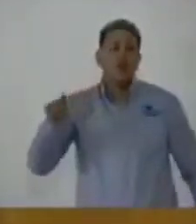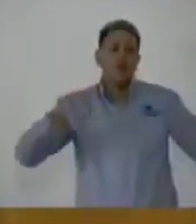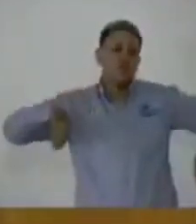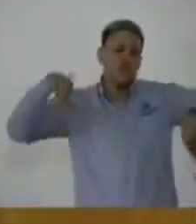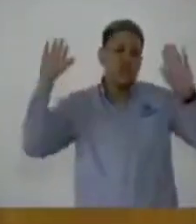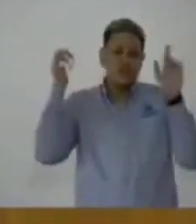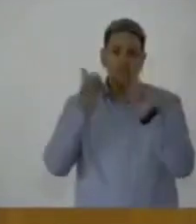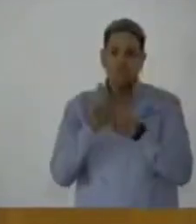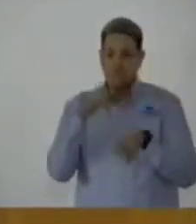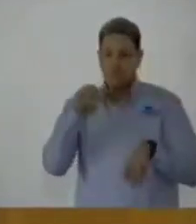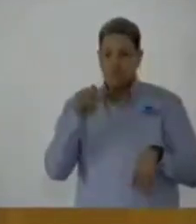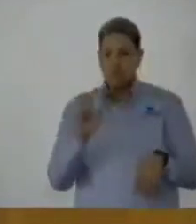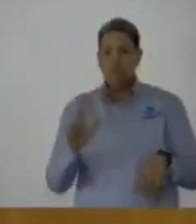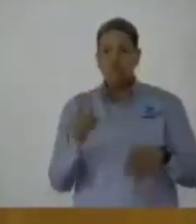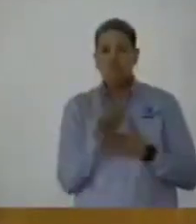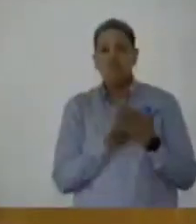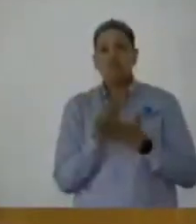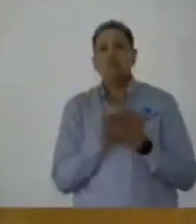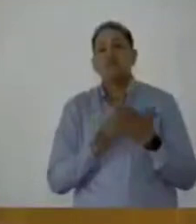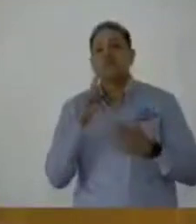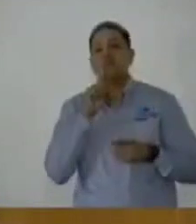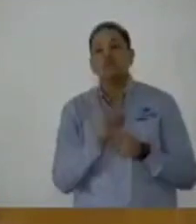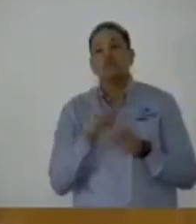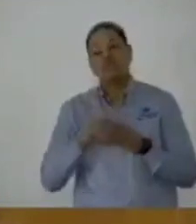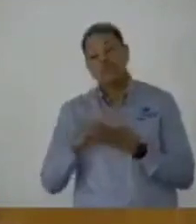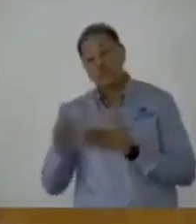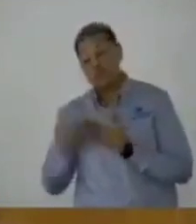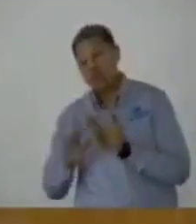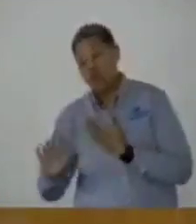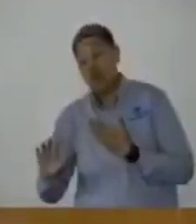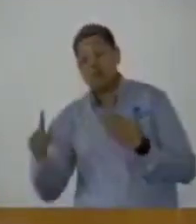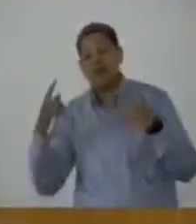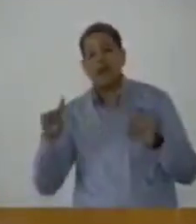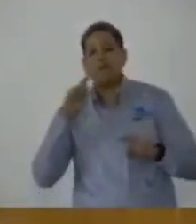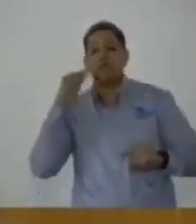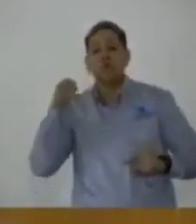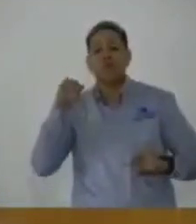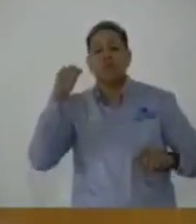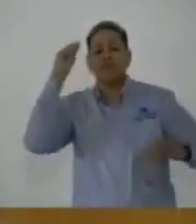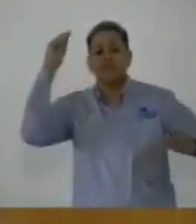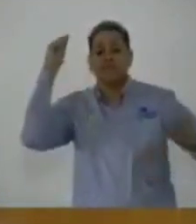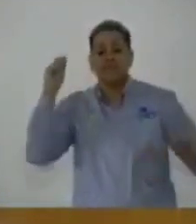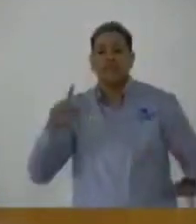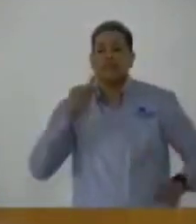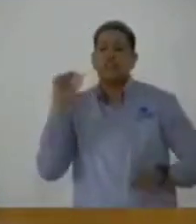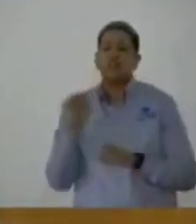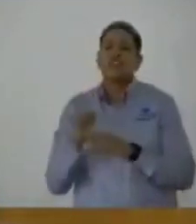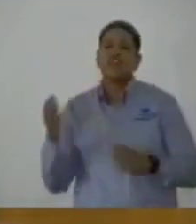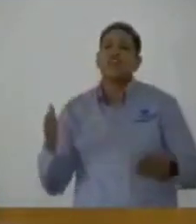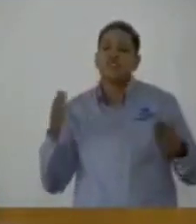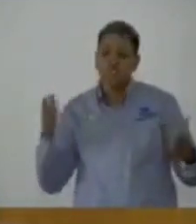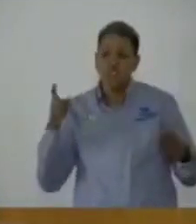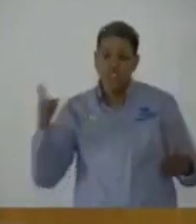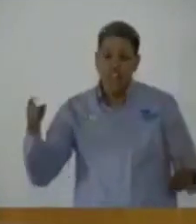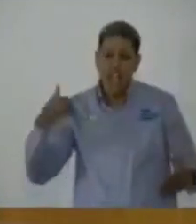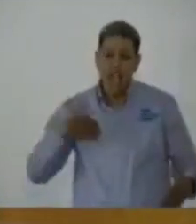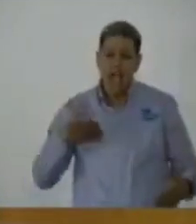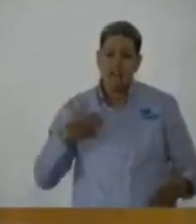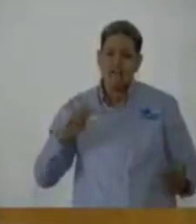sacrifice capital budget, which is really in the programs, so as to pay the teacher, it suggests that he had